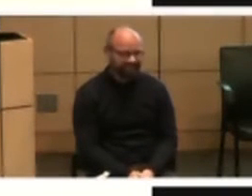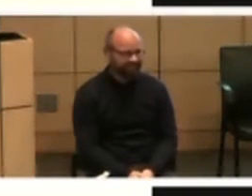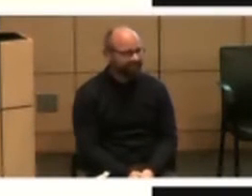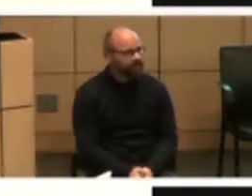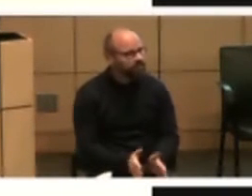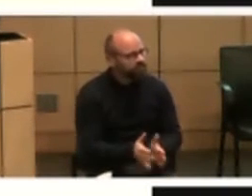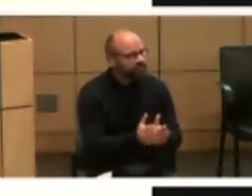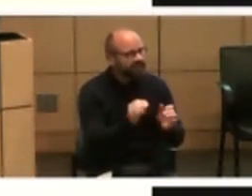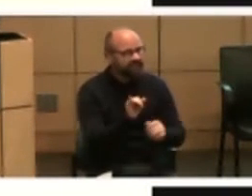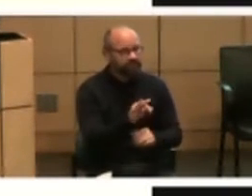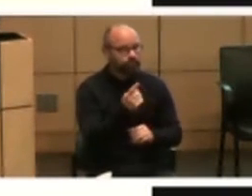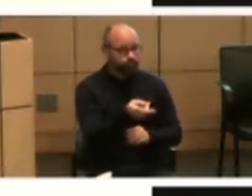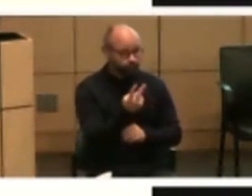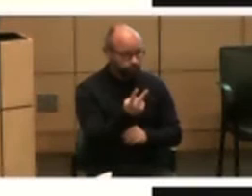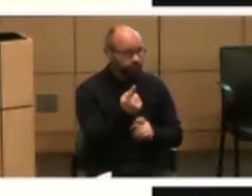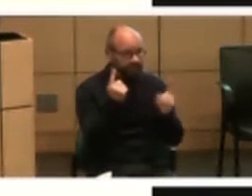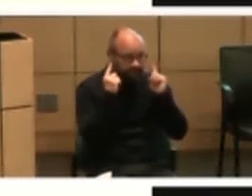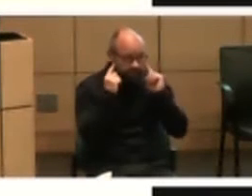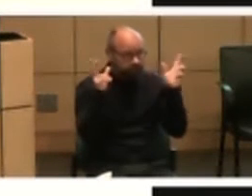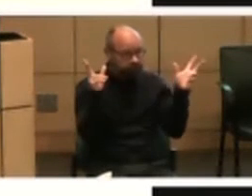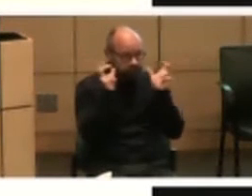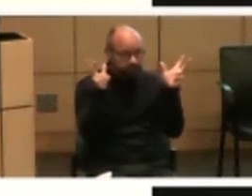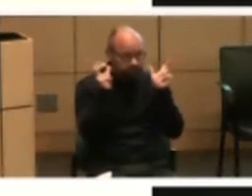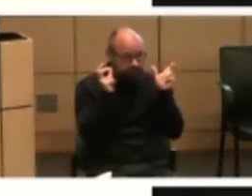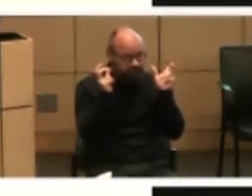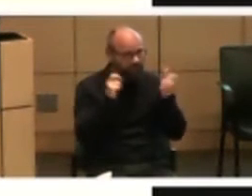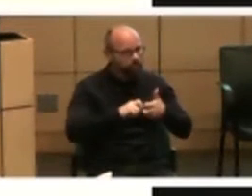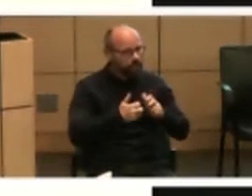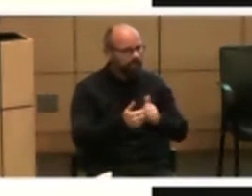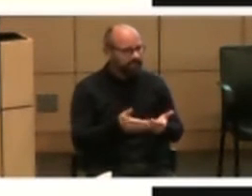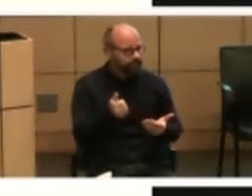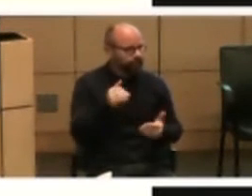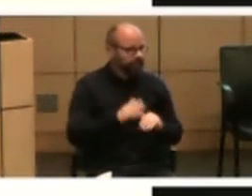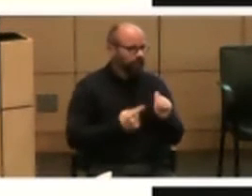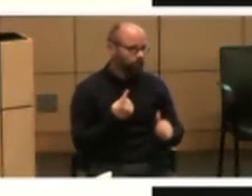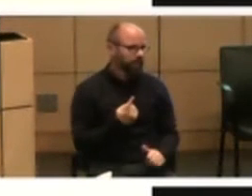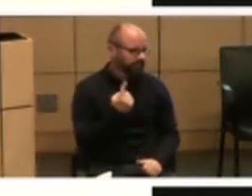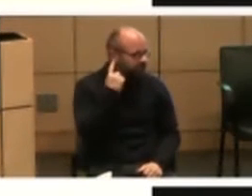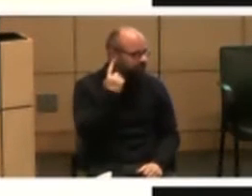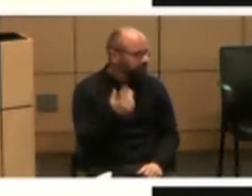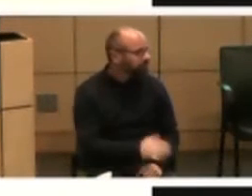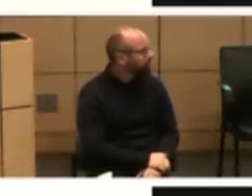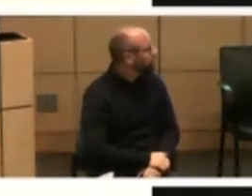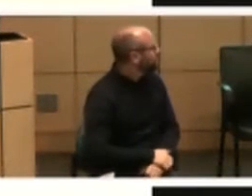If you have two ears, essentially the problem is easier than if you have one ear. So here I'm going to